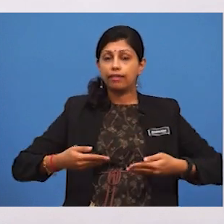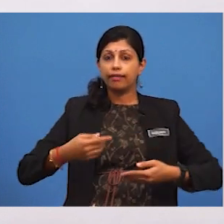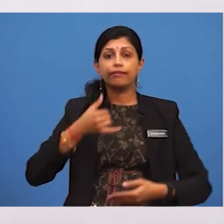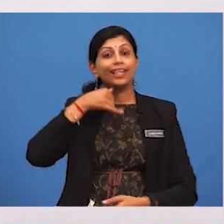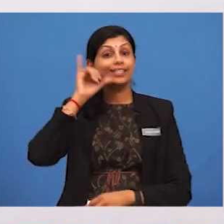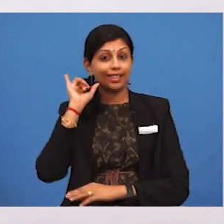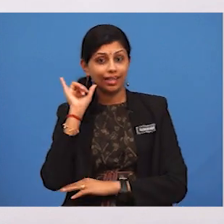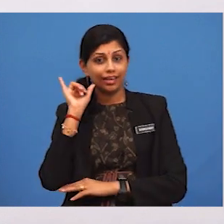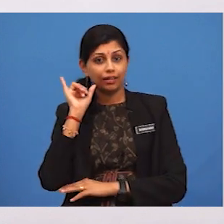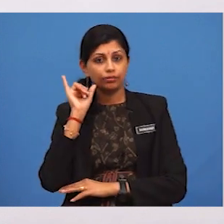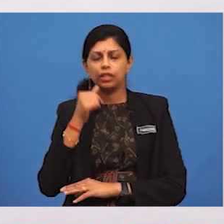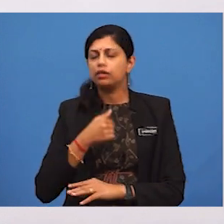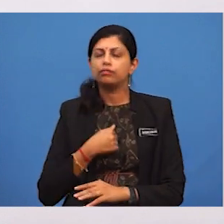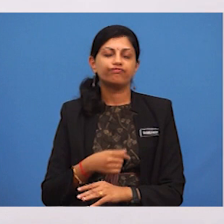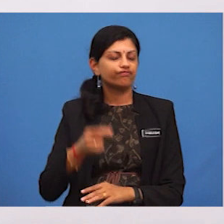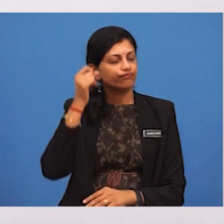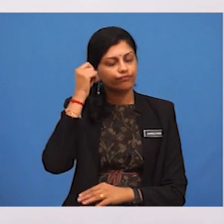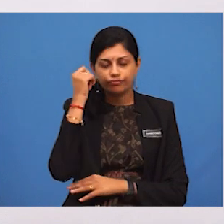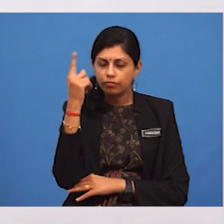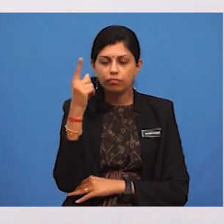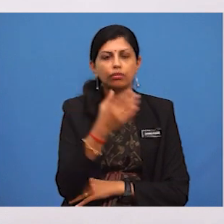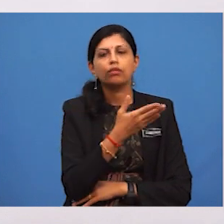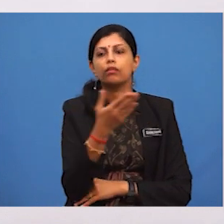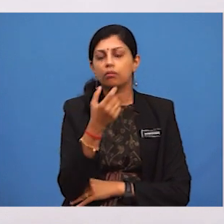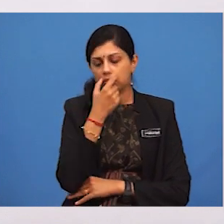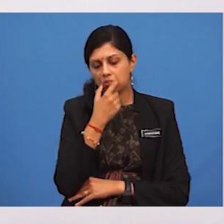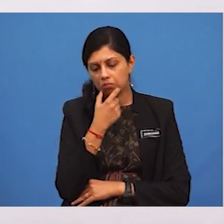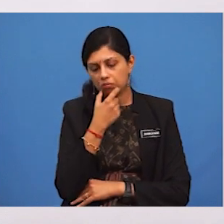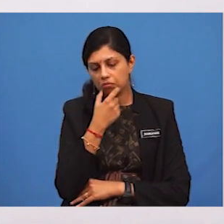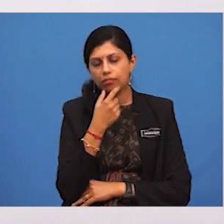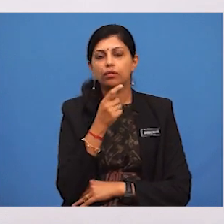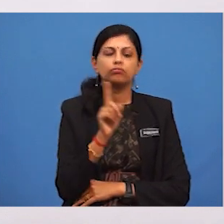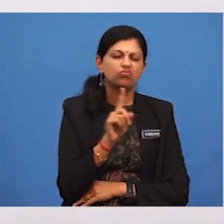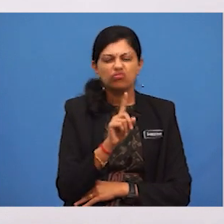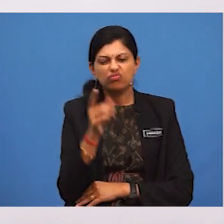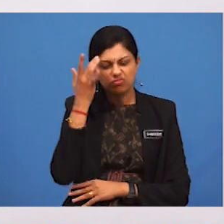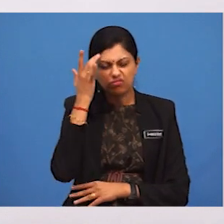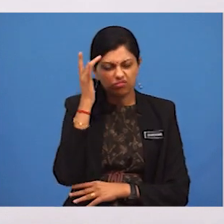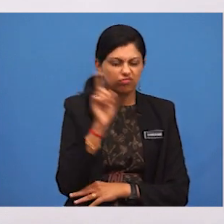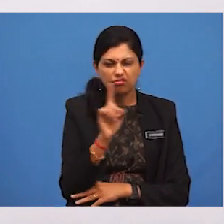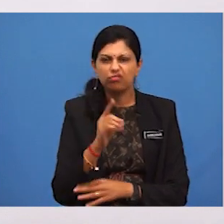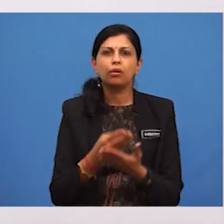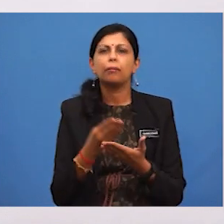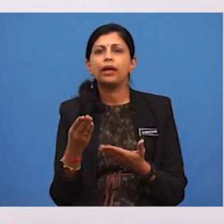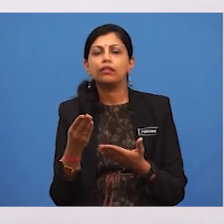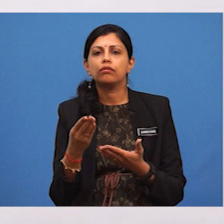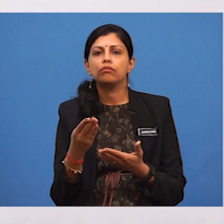totally understand your grief and have done some research on the 2 devices for you to choose